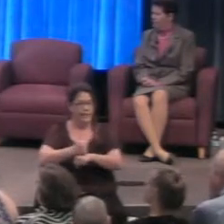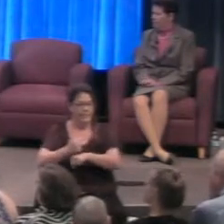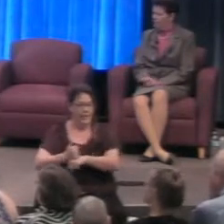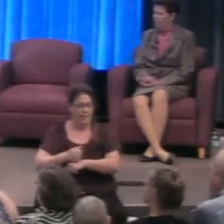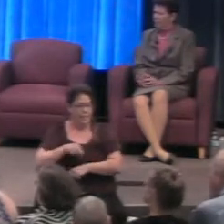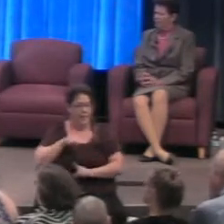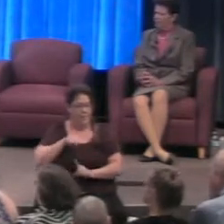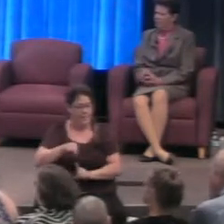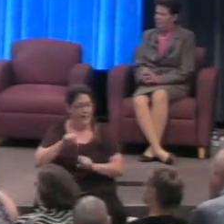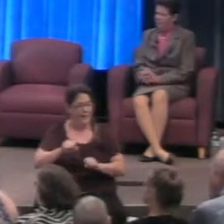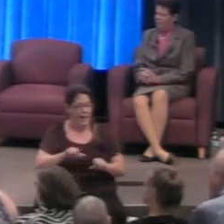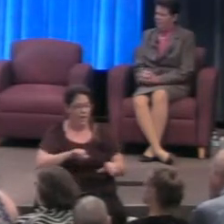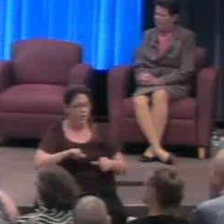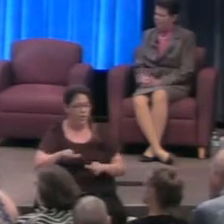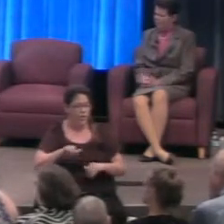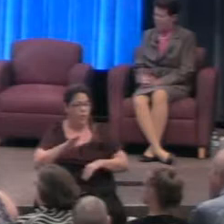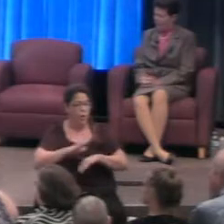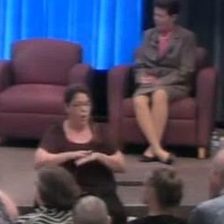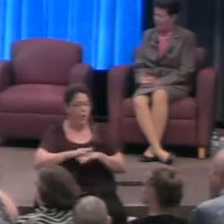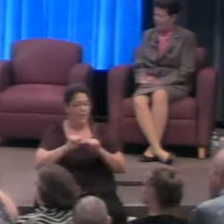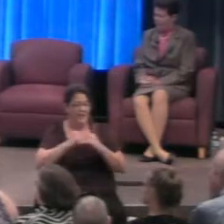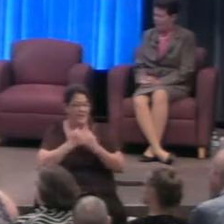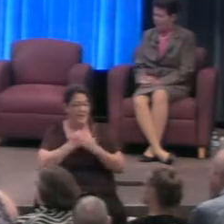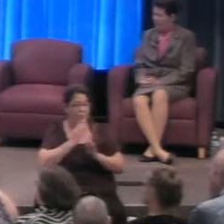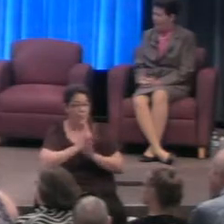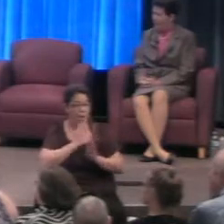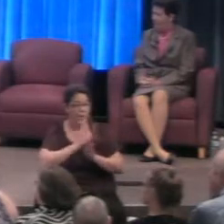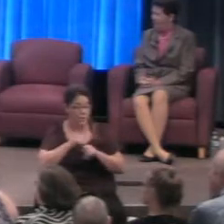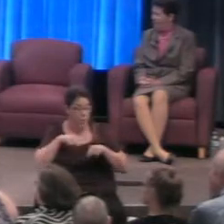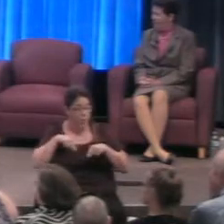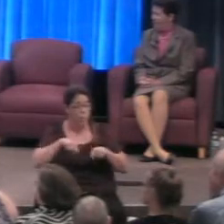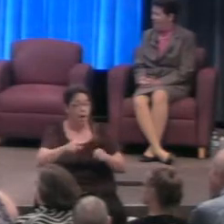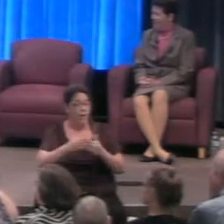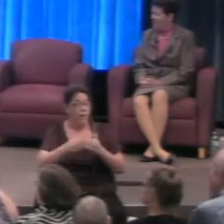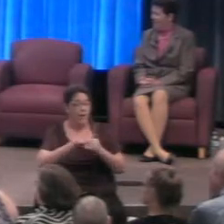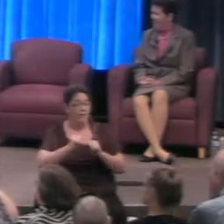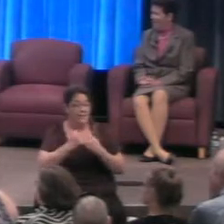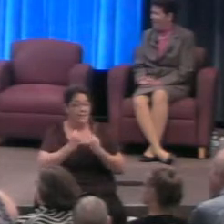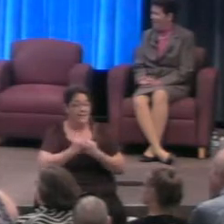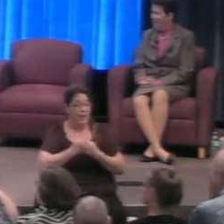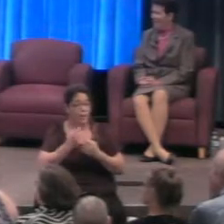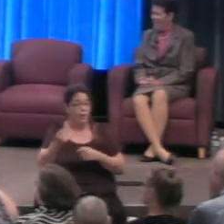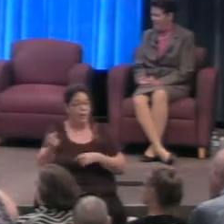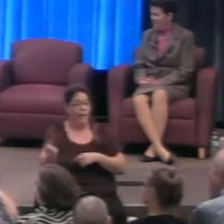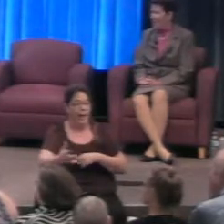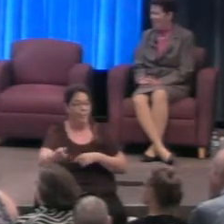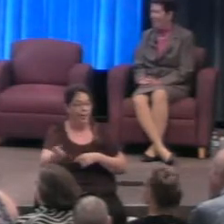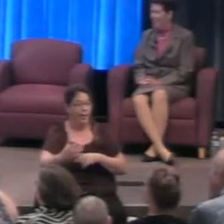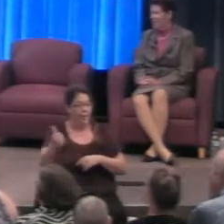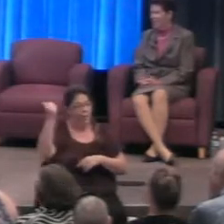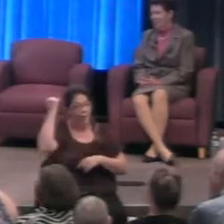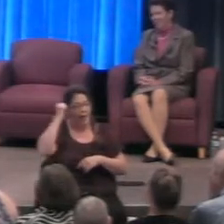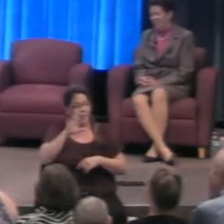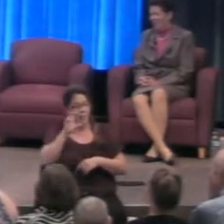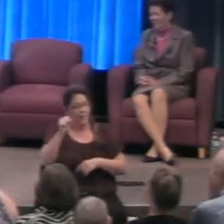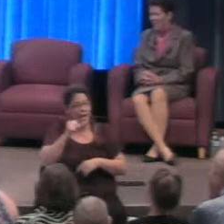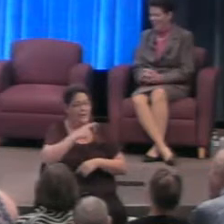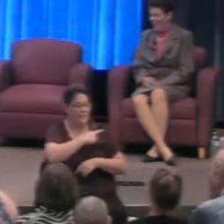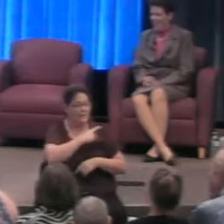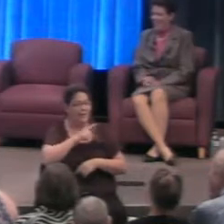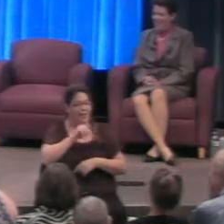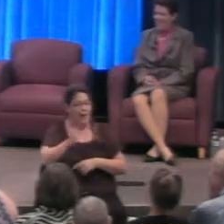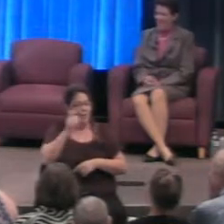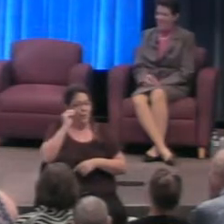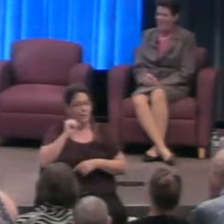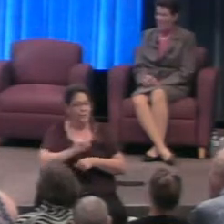that could be done on the team bus while the rest of the teams were gambling in the back. At least that's what I'm told.